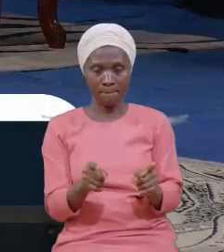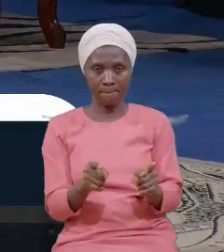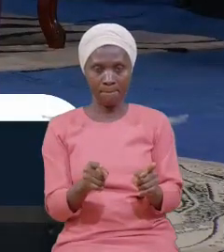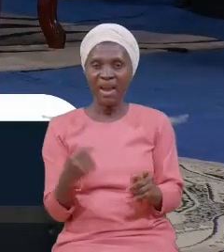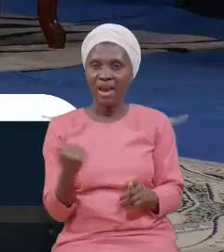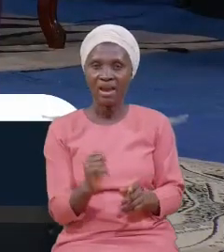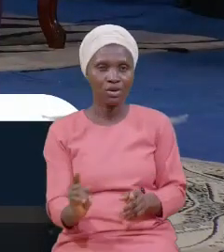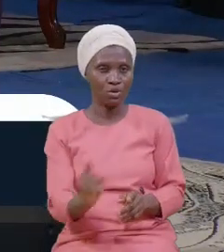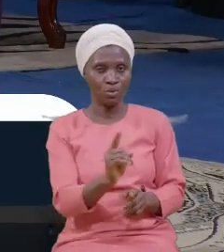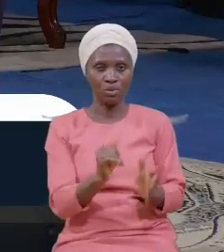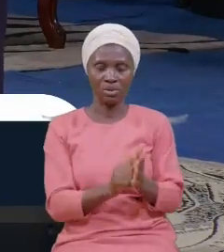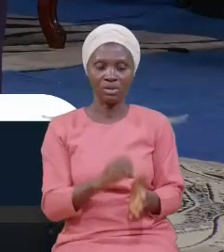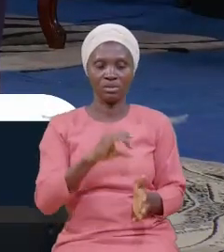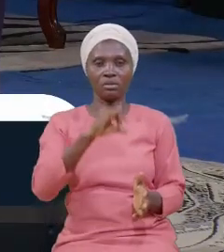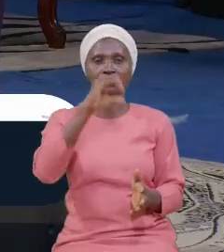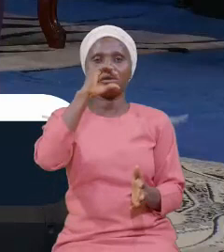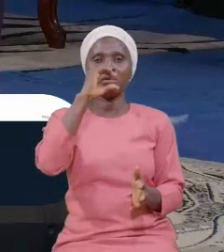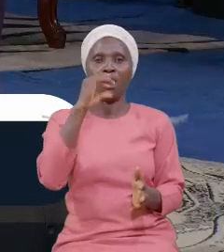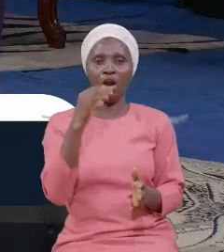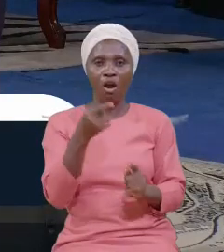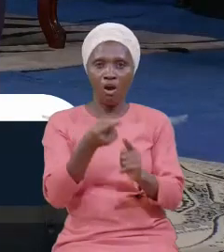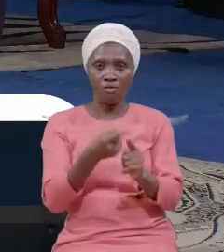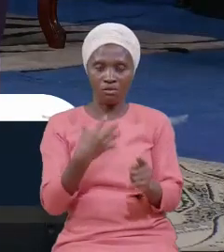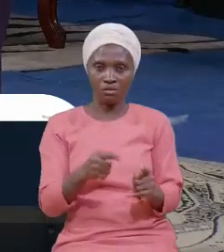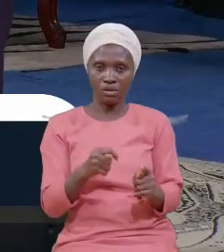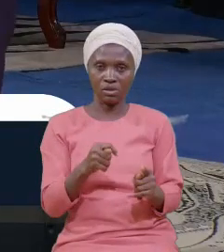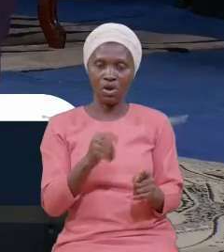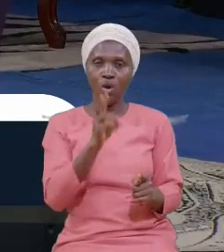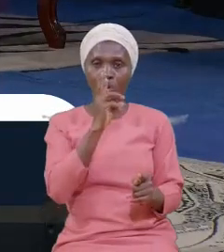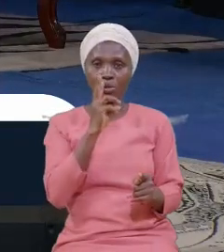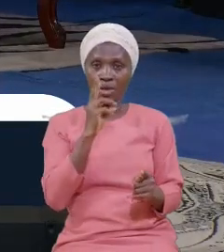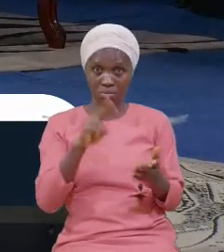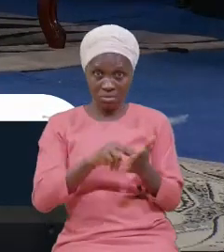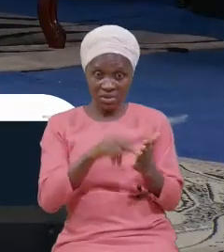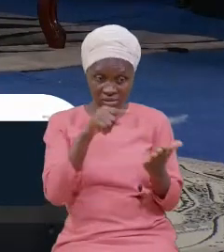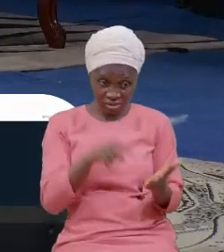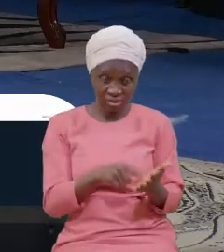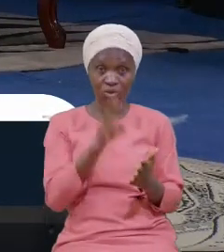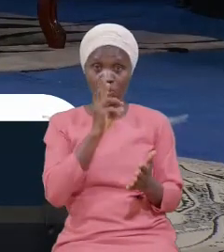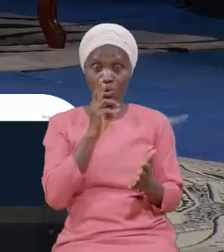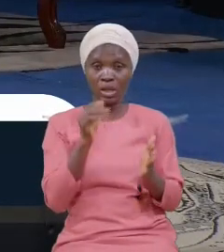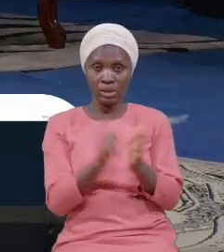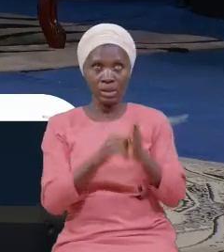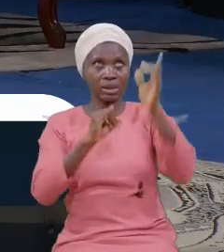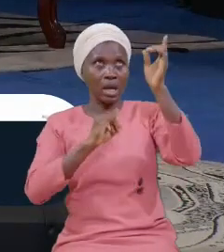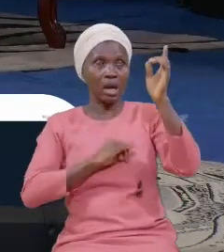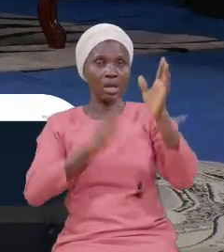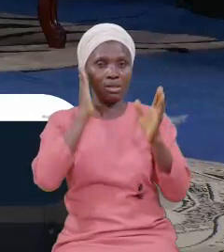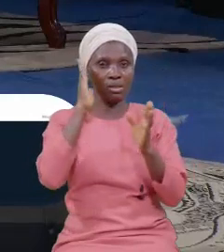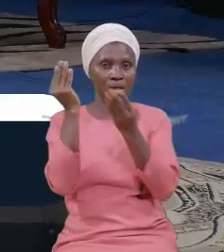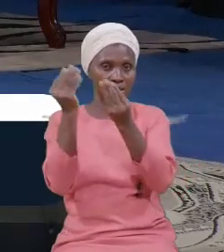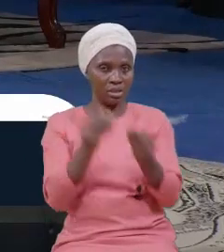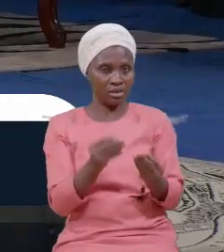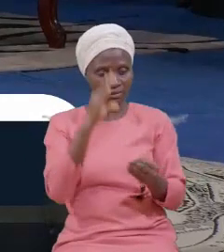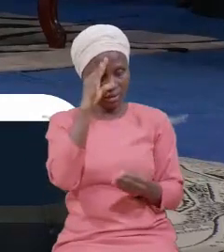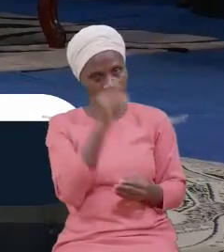drinketh of the water, that is this water, that I shall give him, the